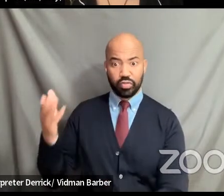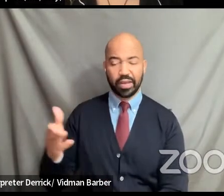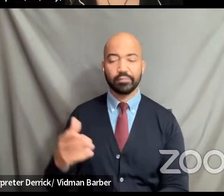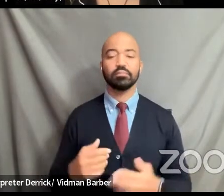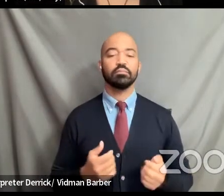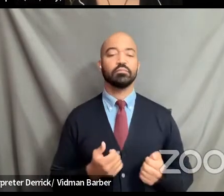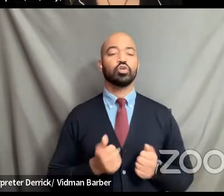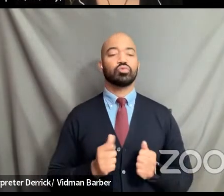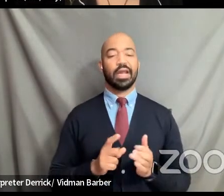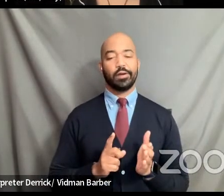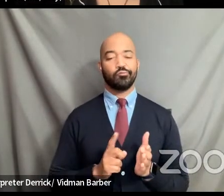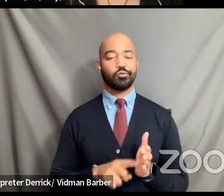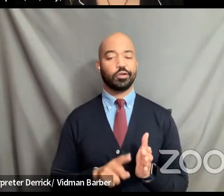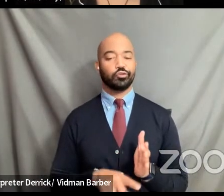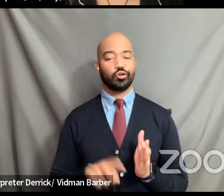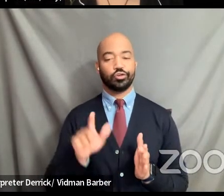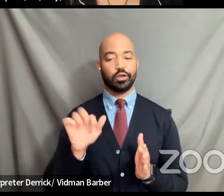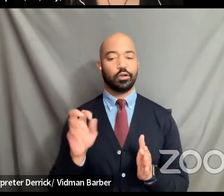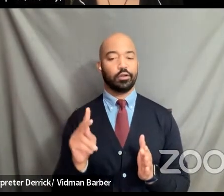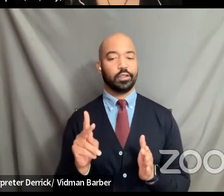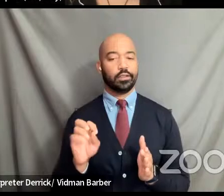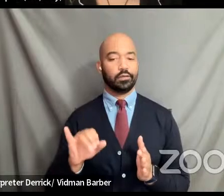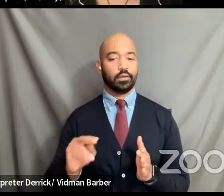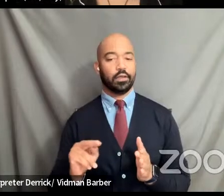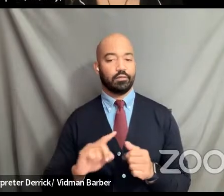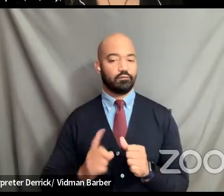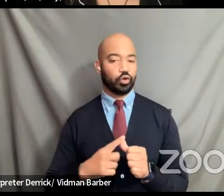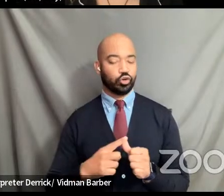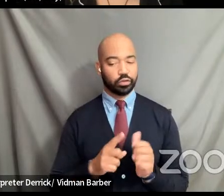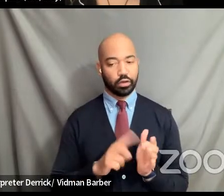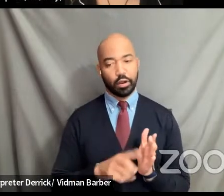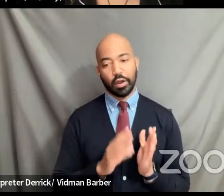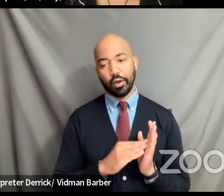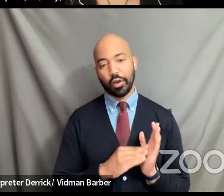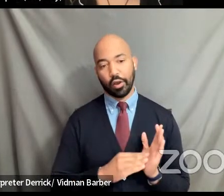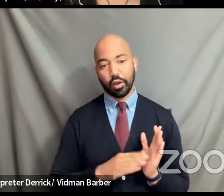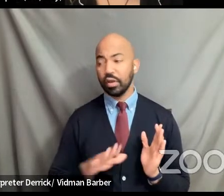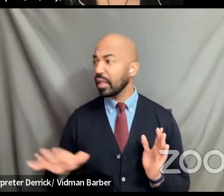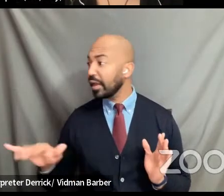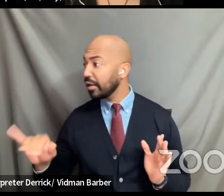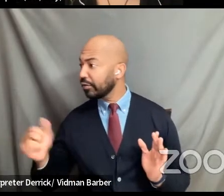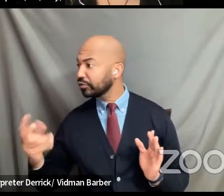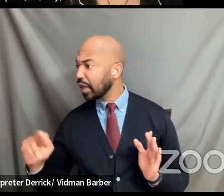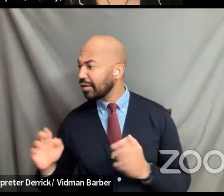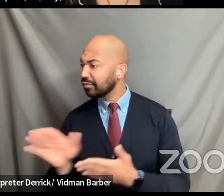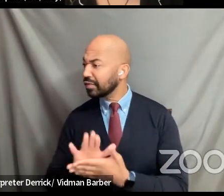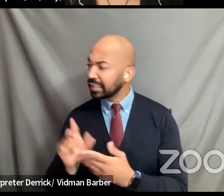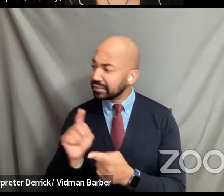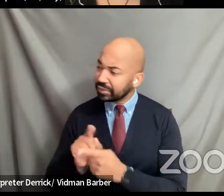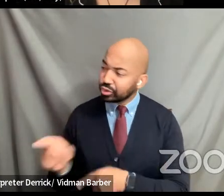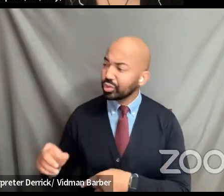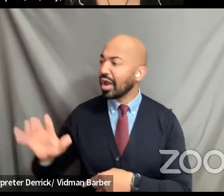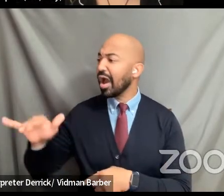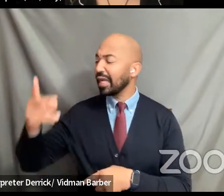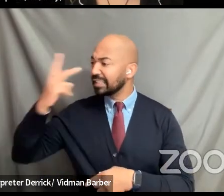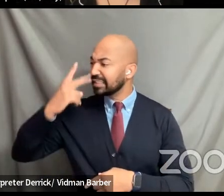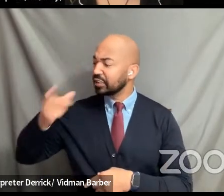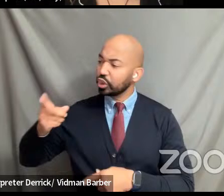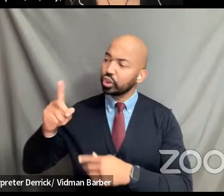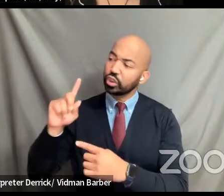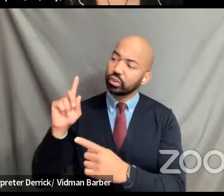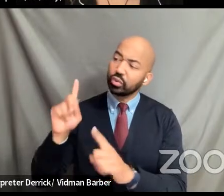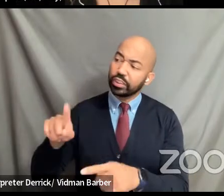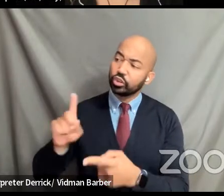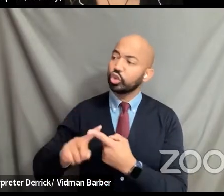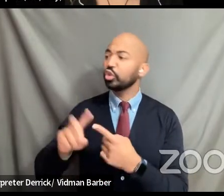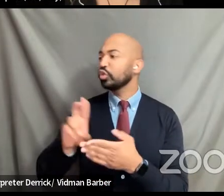research on LinkedIn and kind of jot some things down. So that way you can be like, hey, John, it was nice to meet you. I see that you went to University of